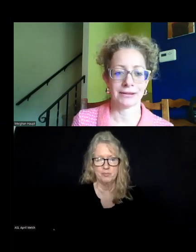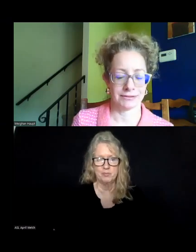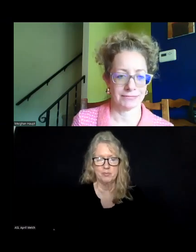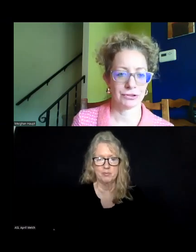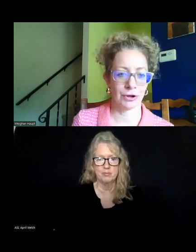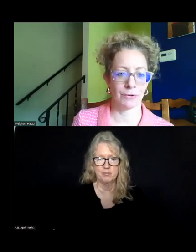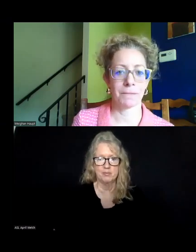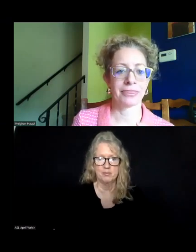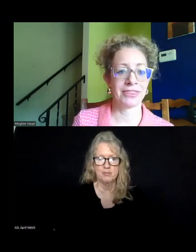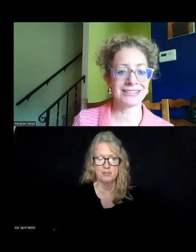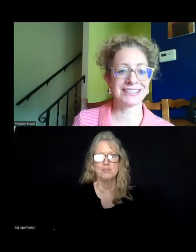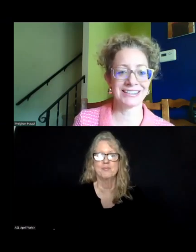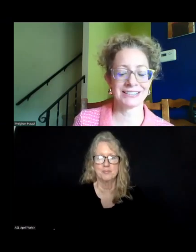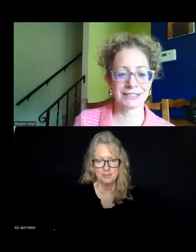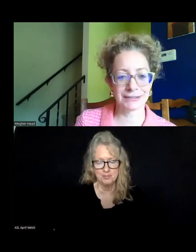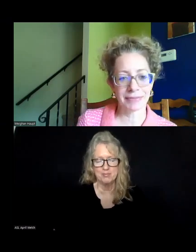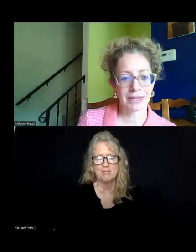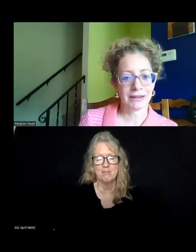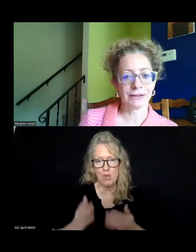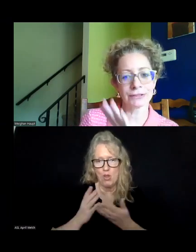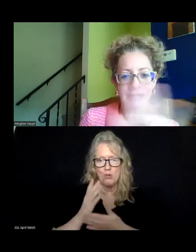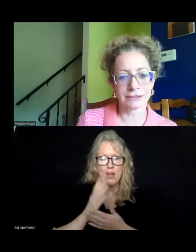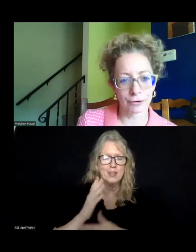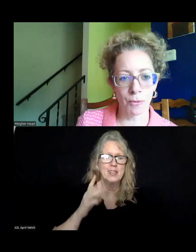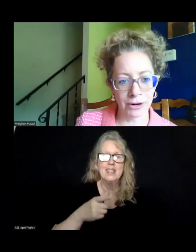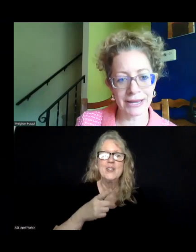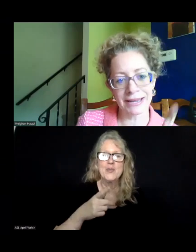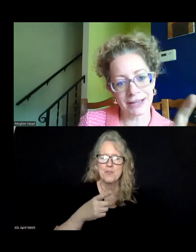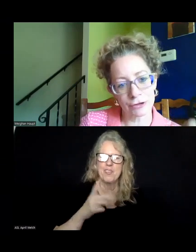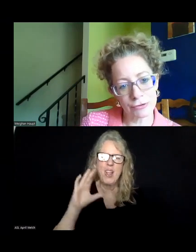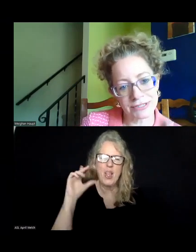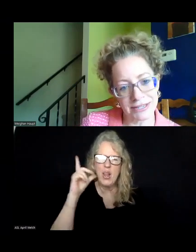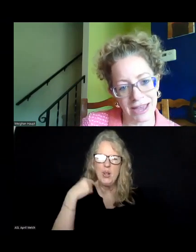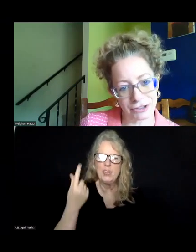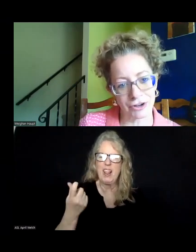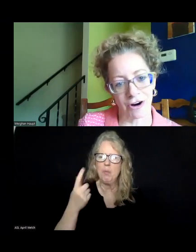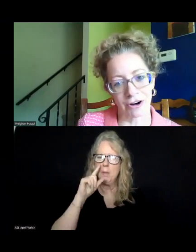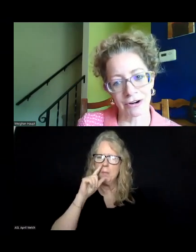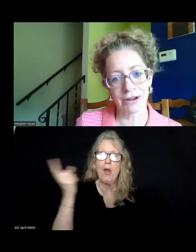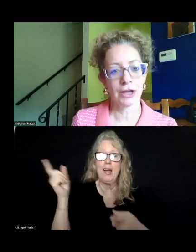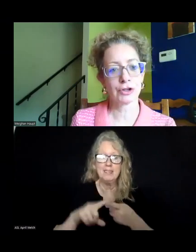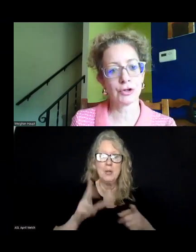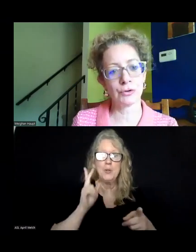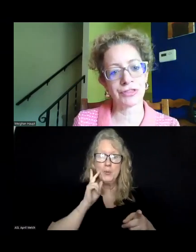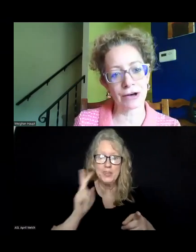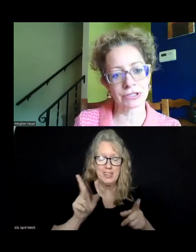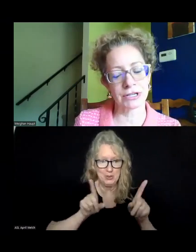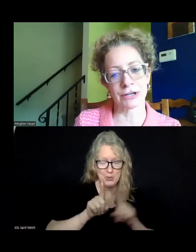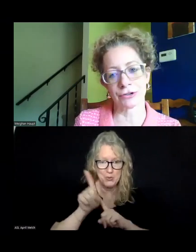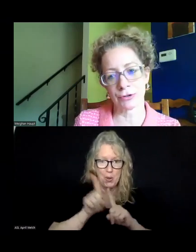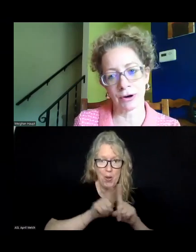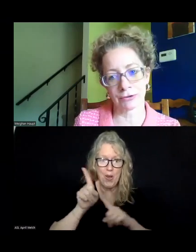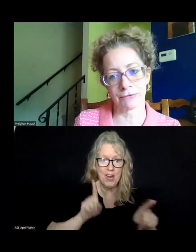All right. So this looks a little boring until you see that star,